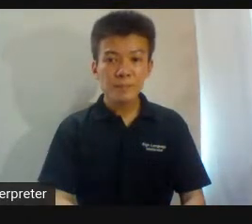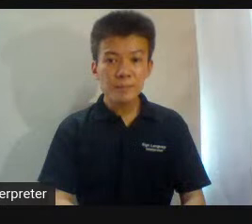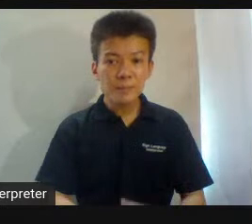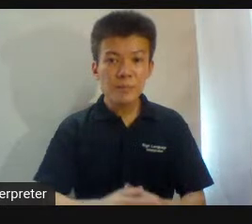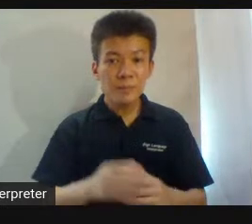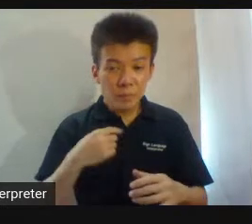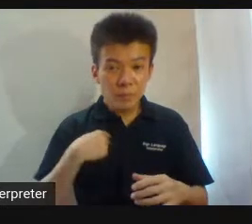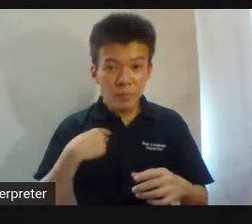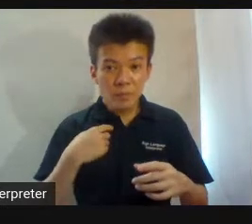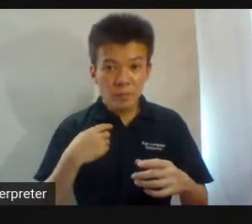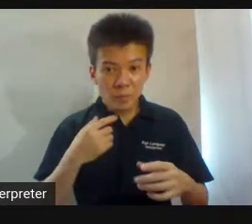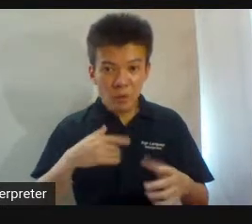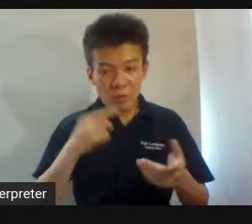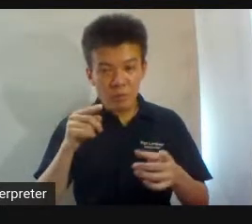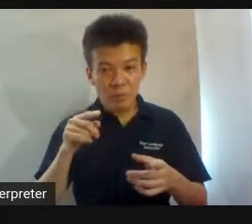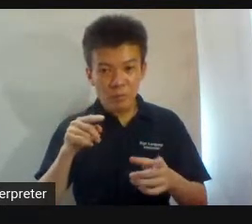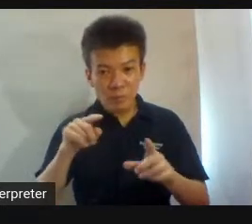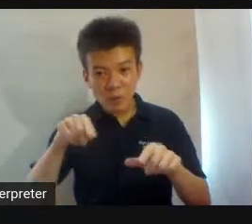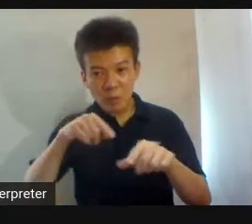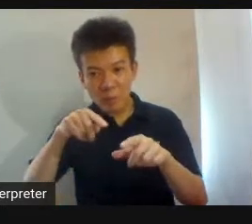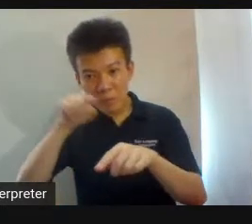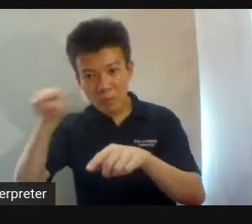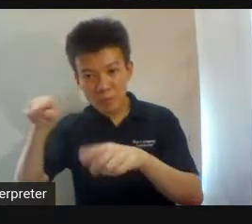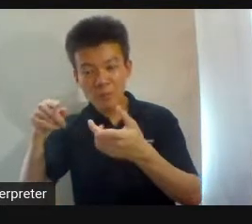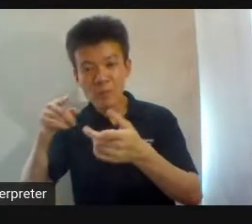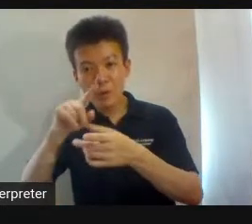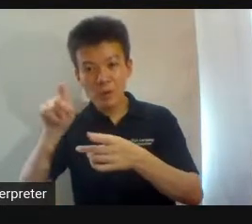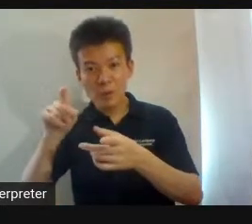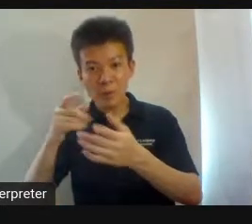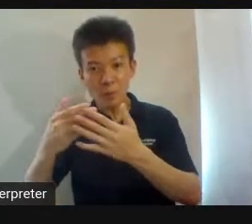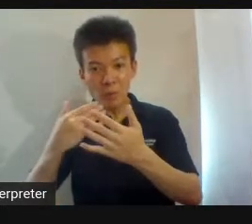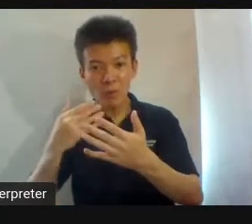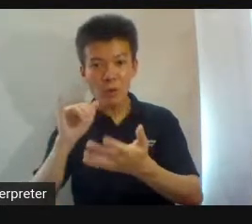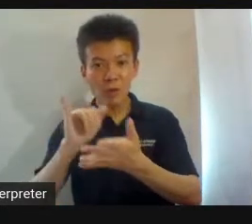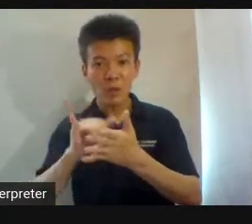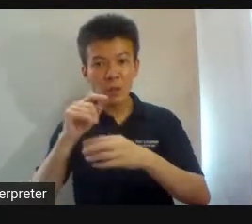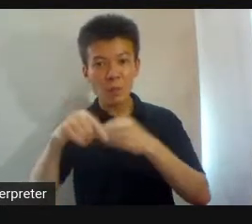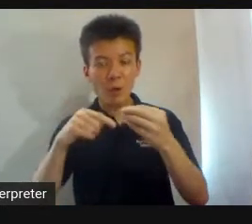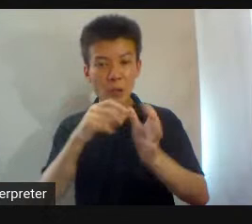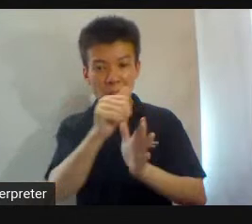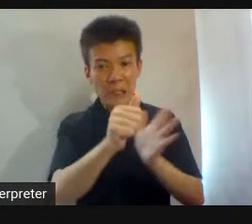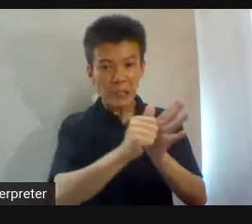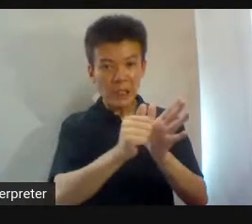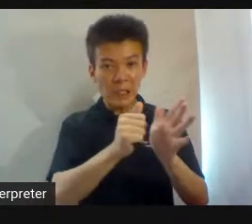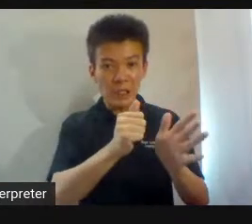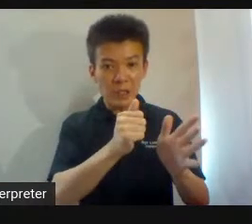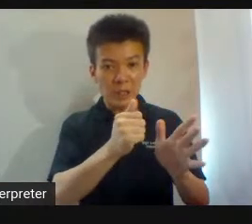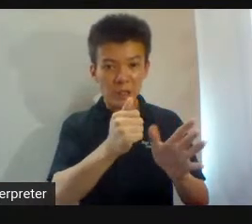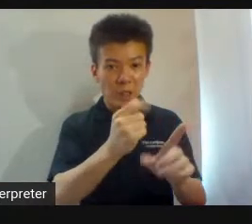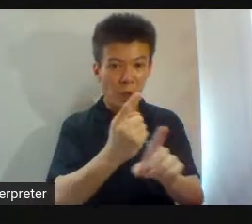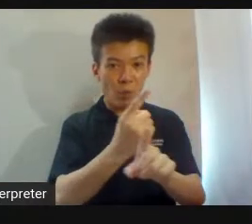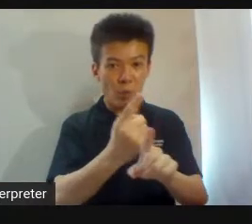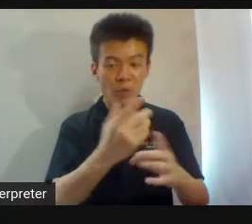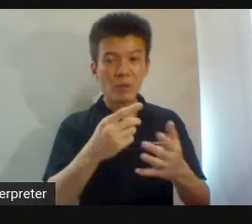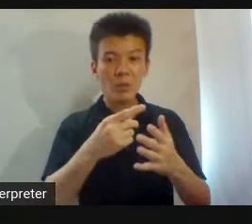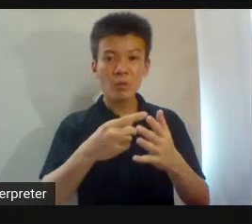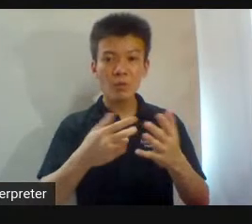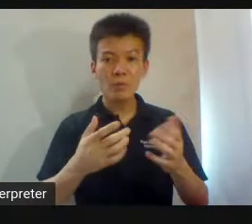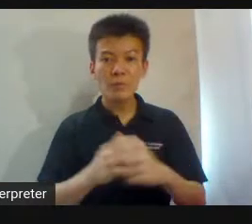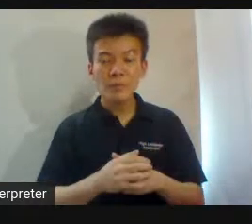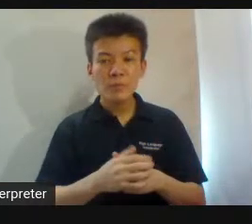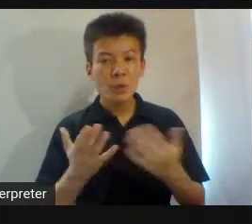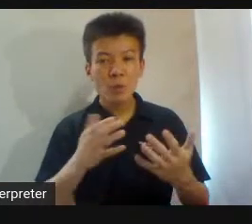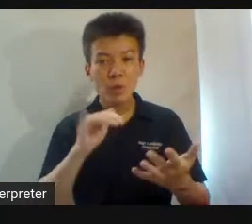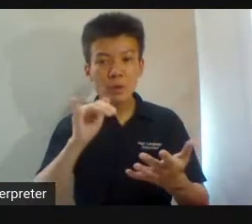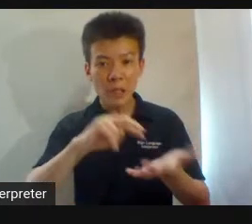I was going to dive back into that question just to the very end of it about age appropriateness and what